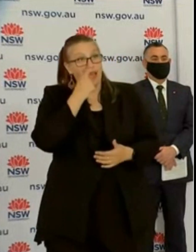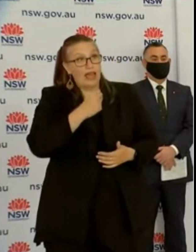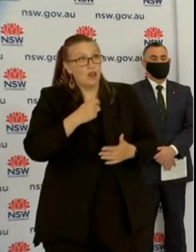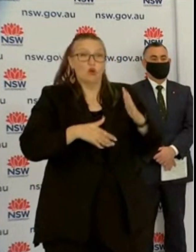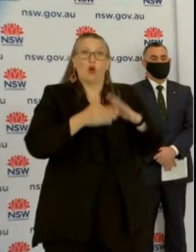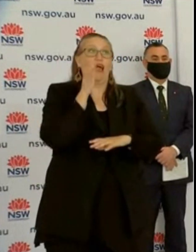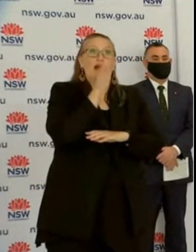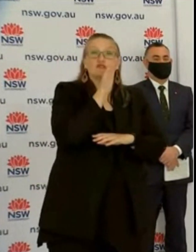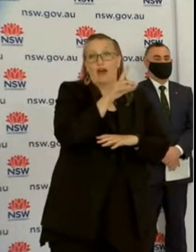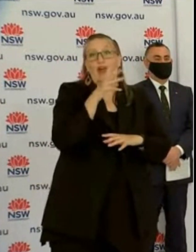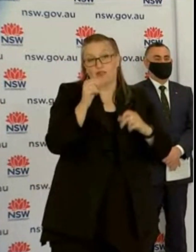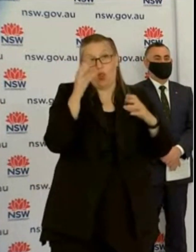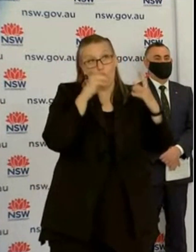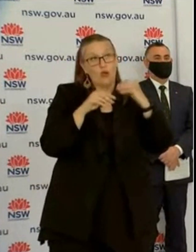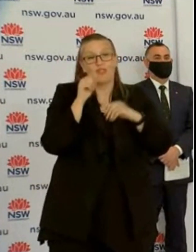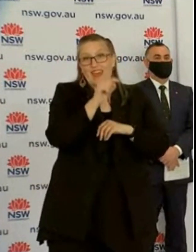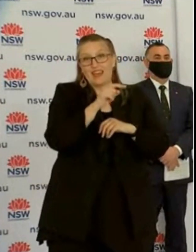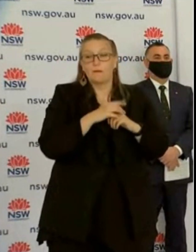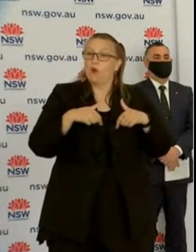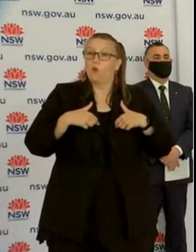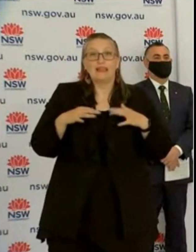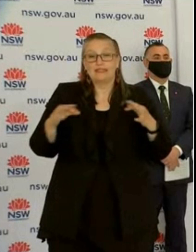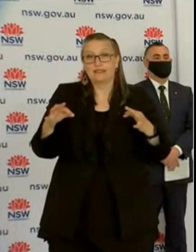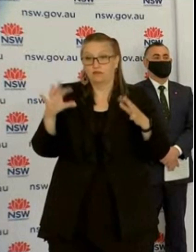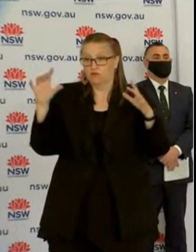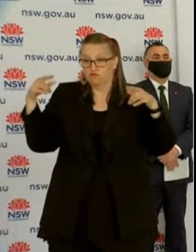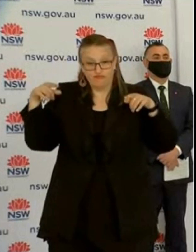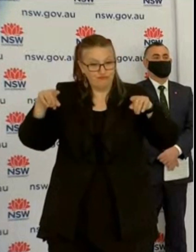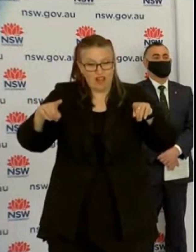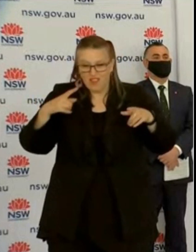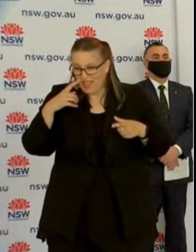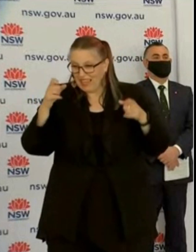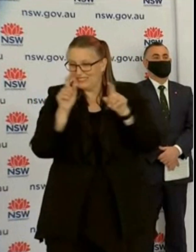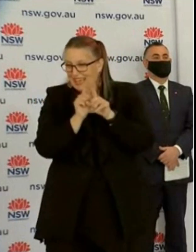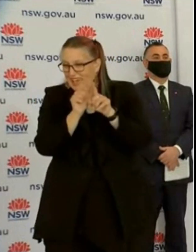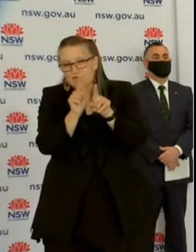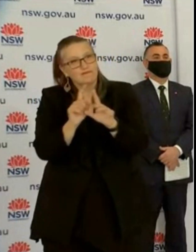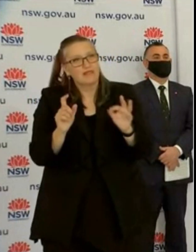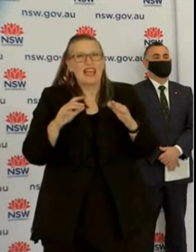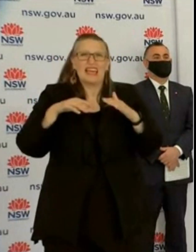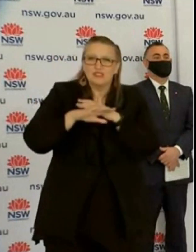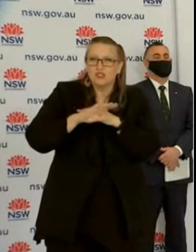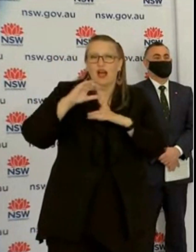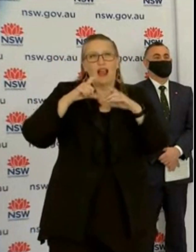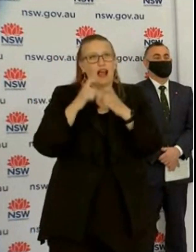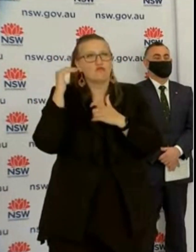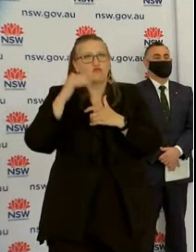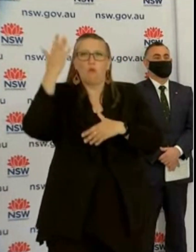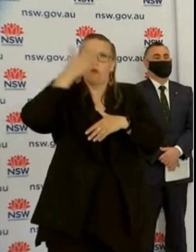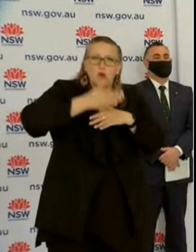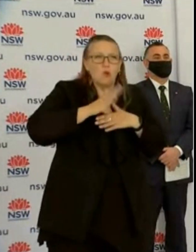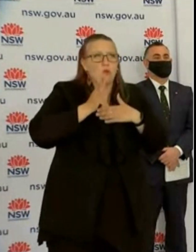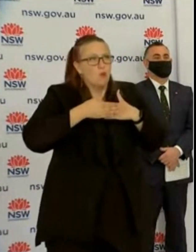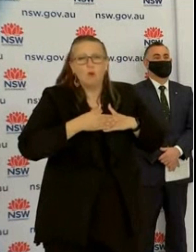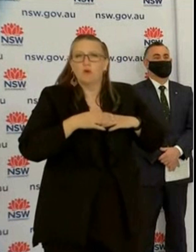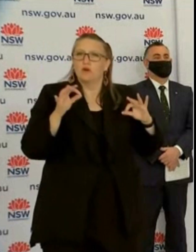learning. Our specific research hasn't correlated that with the outbreaks, but there's a lot more to come as we analyse the data from further